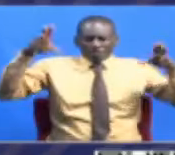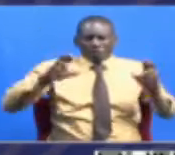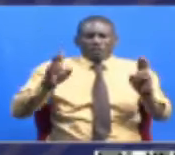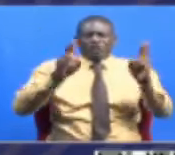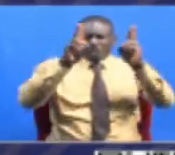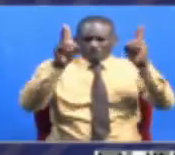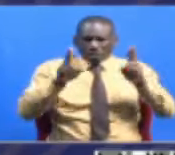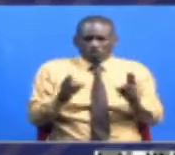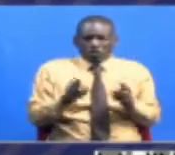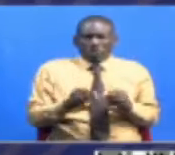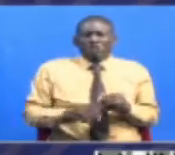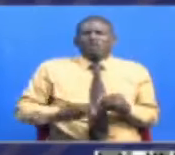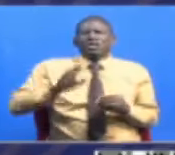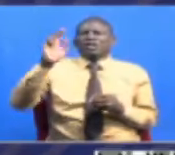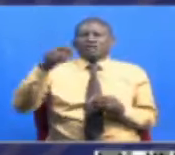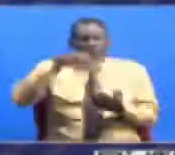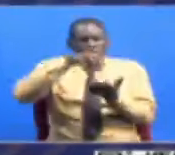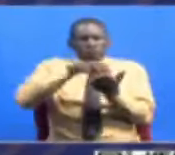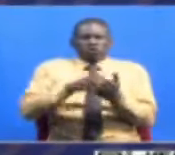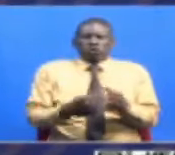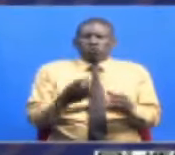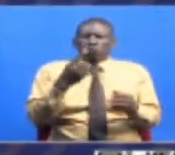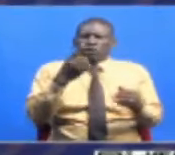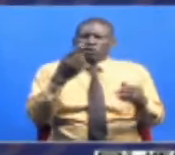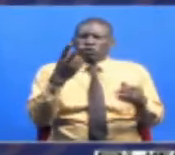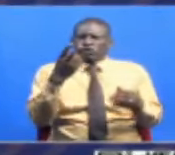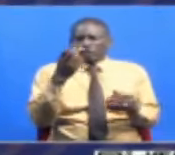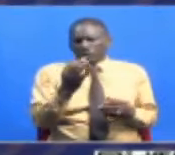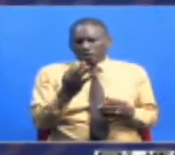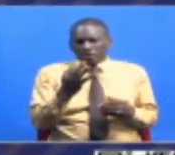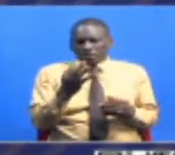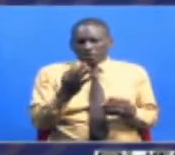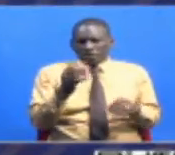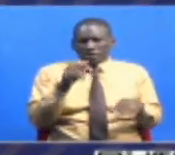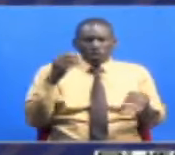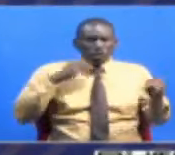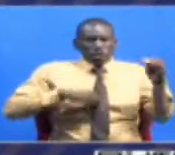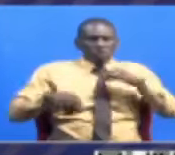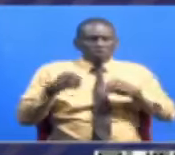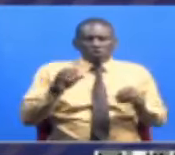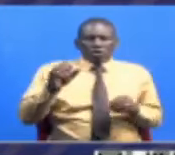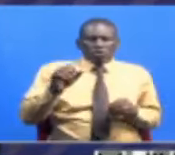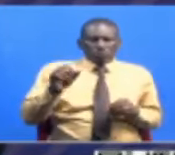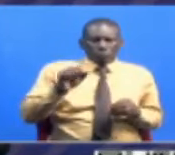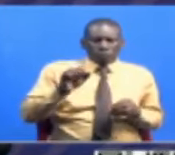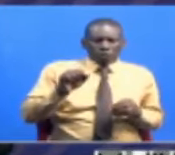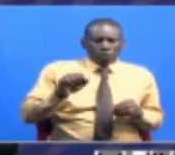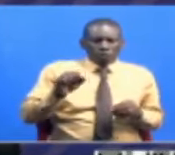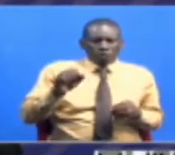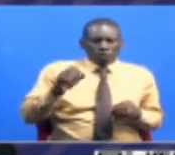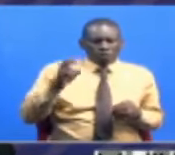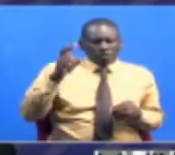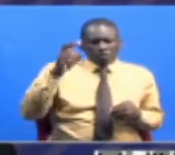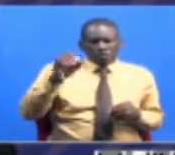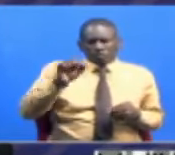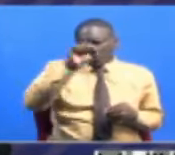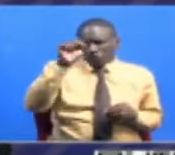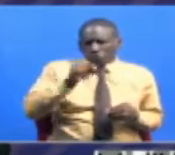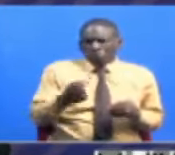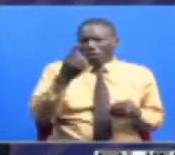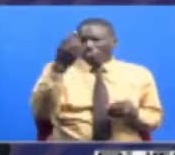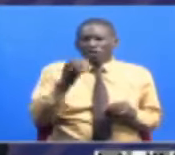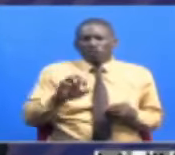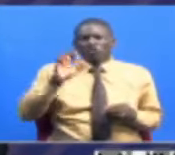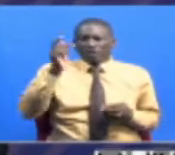International, Kenya was ranked 123 in the Corruption Perception Index. A third of Kenya's revenues have